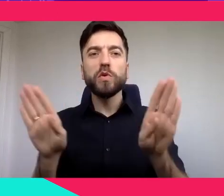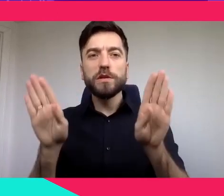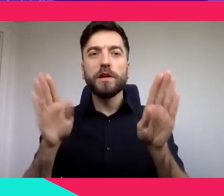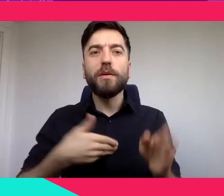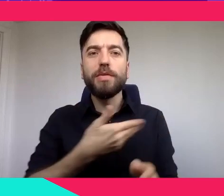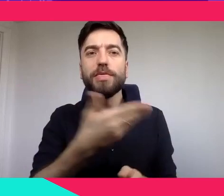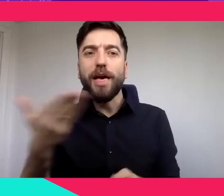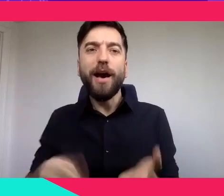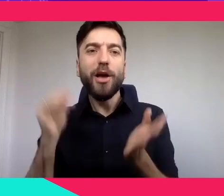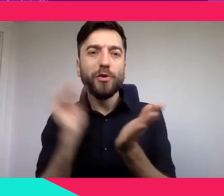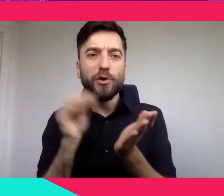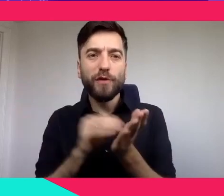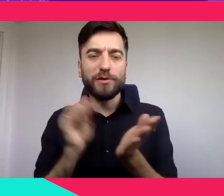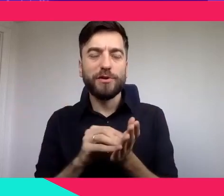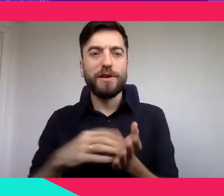century.